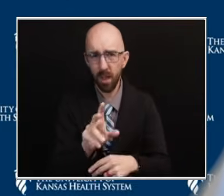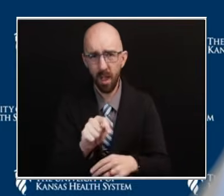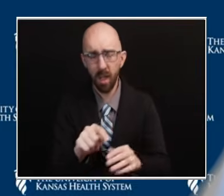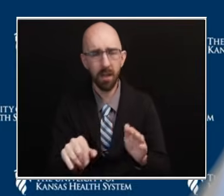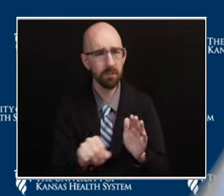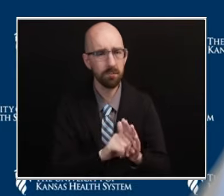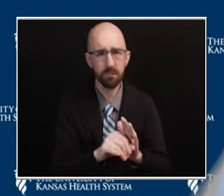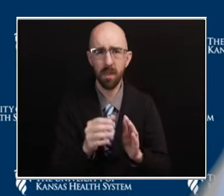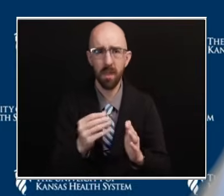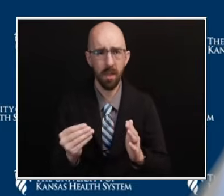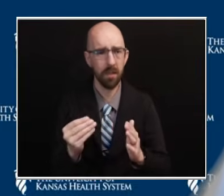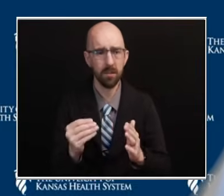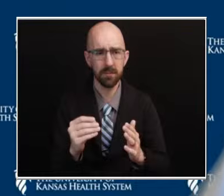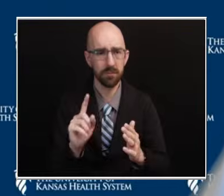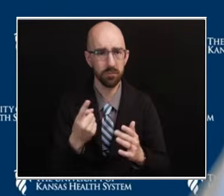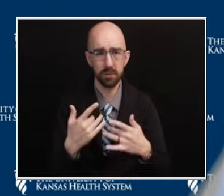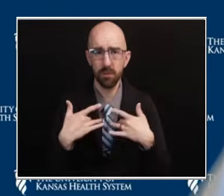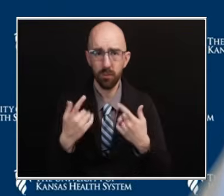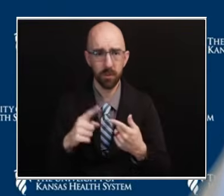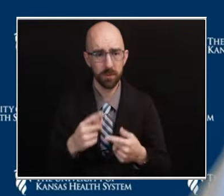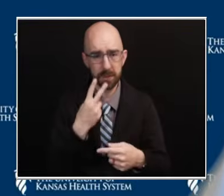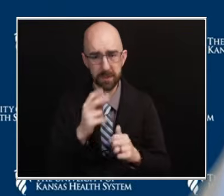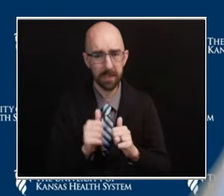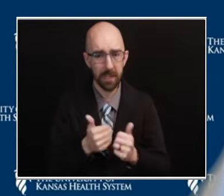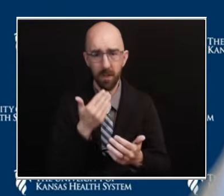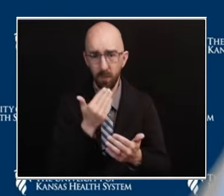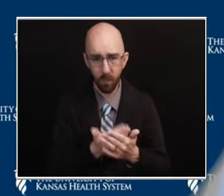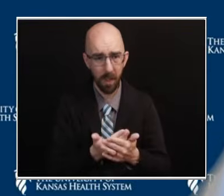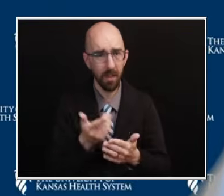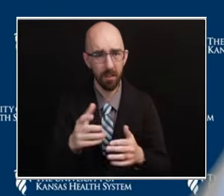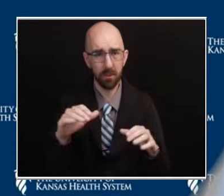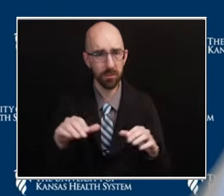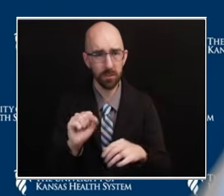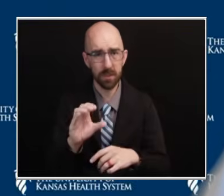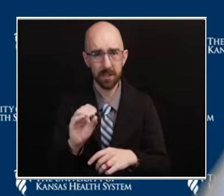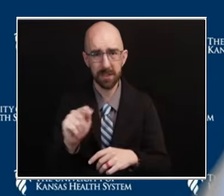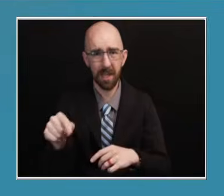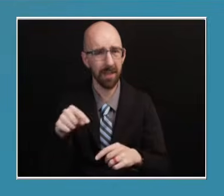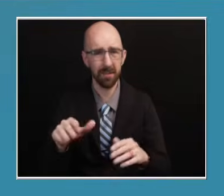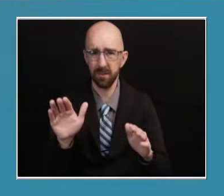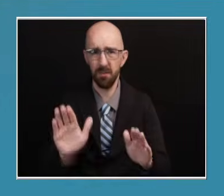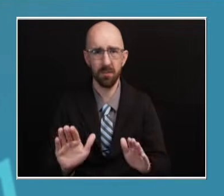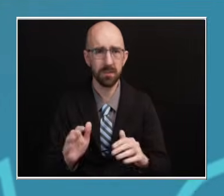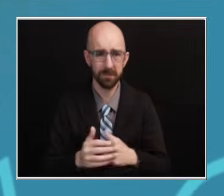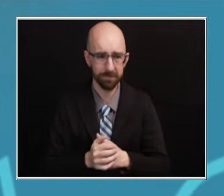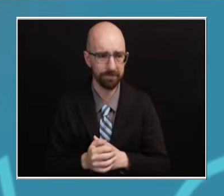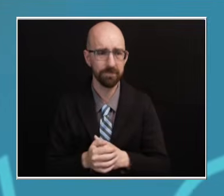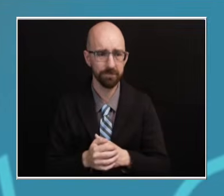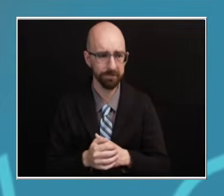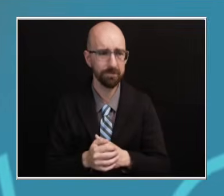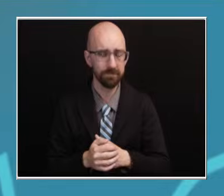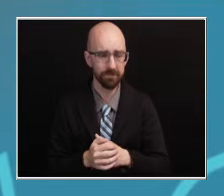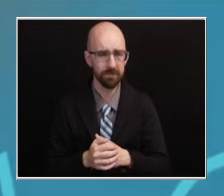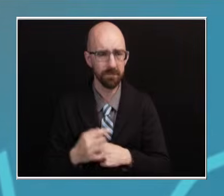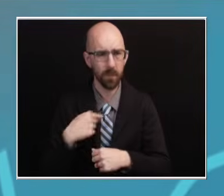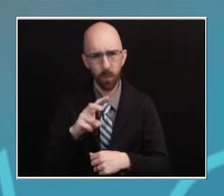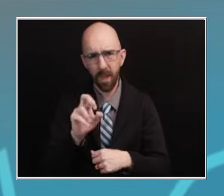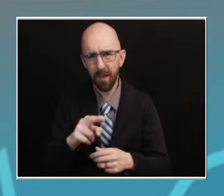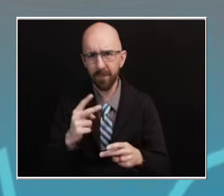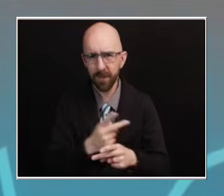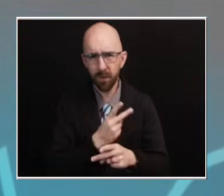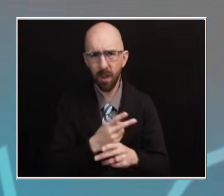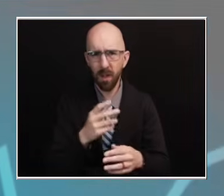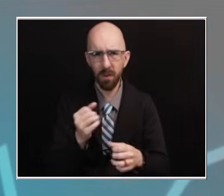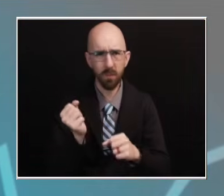and I'm just thrilled to see how well you're doing, Scott. That's just awesome. Did we ever figure out what caused